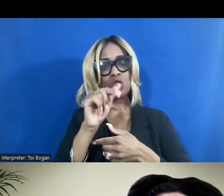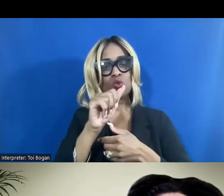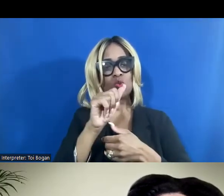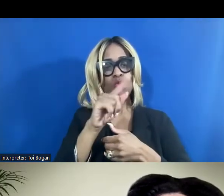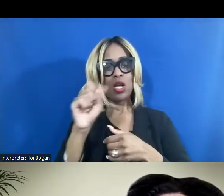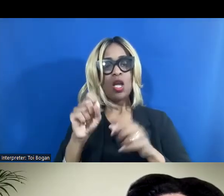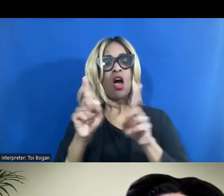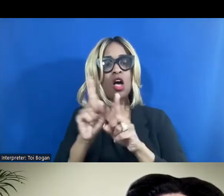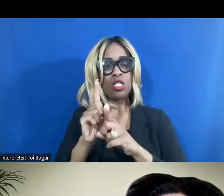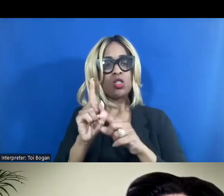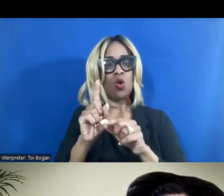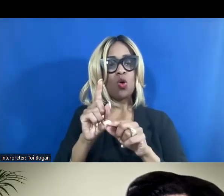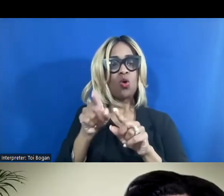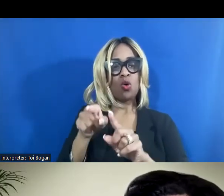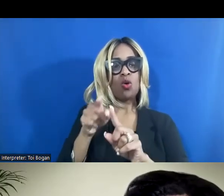capital minority groups.